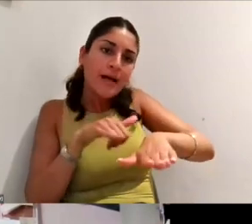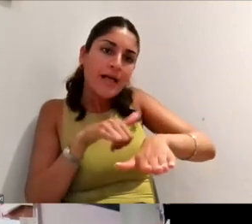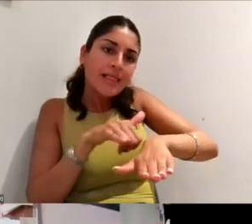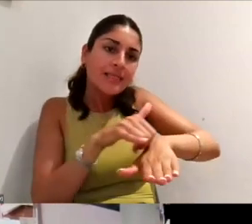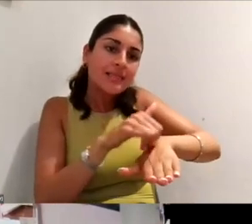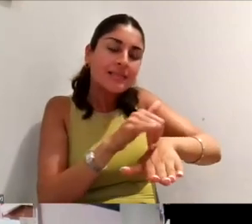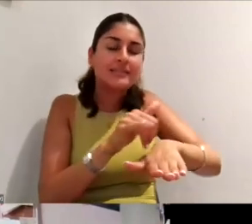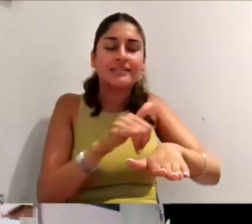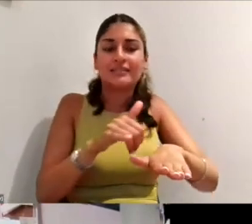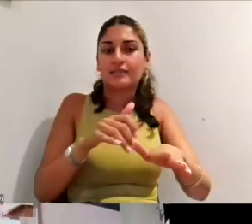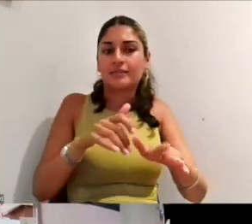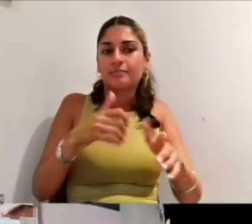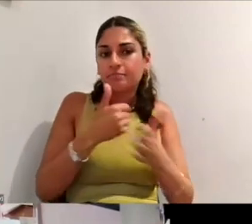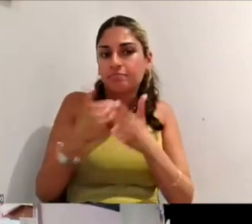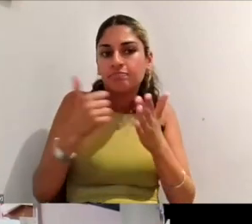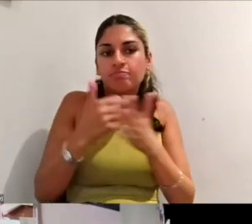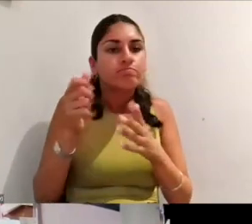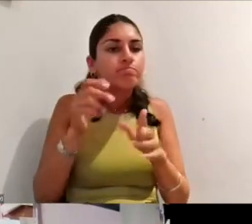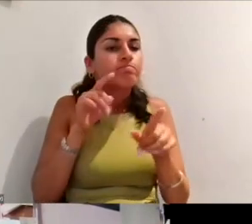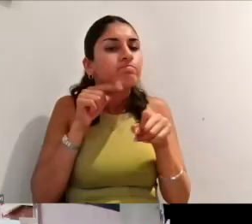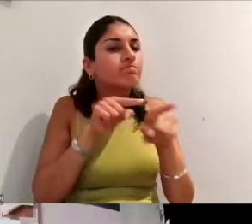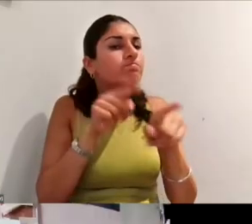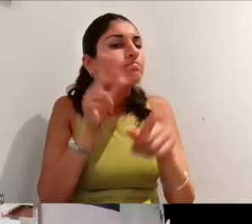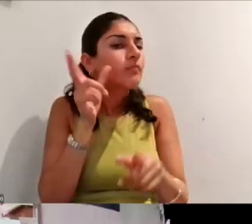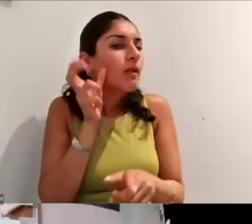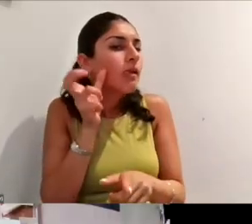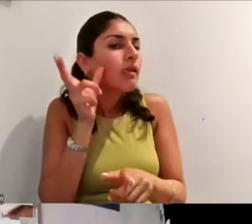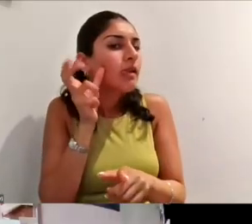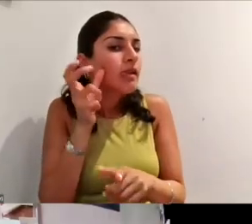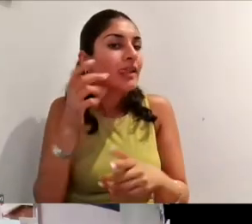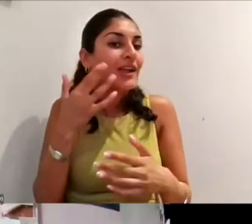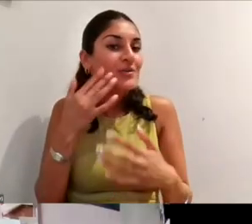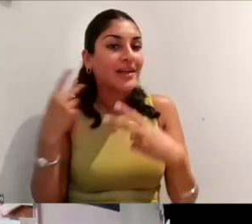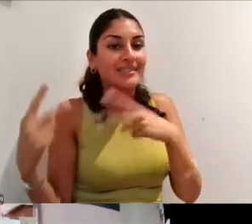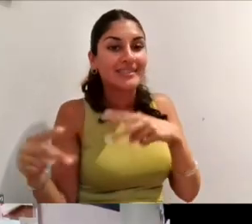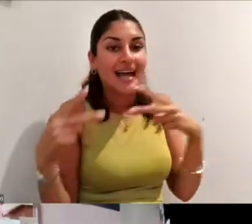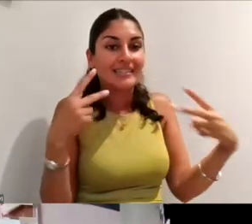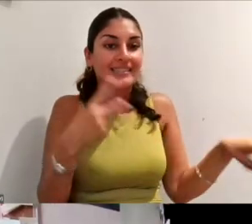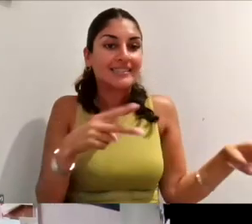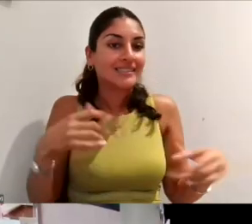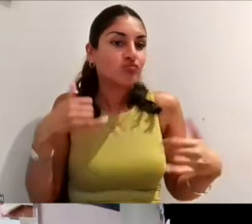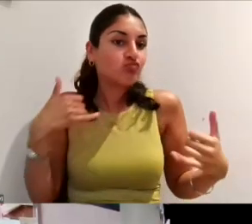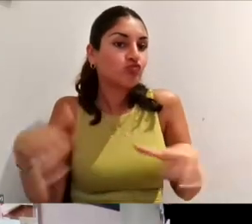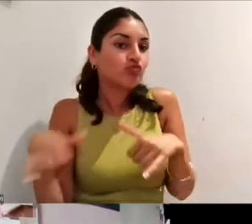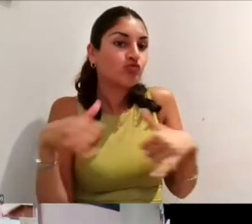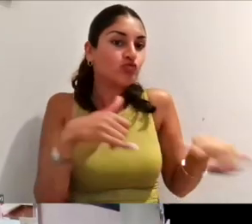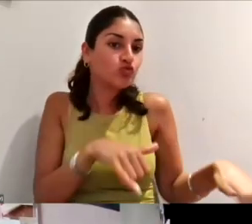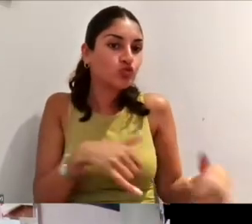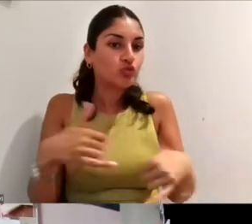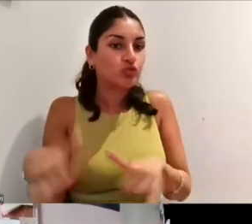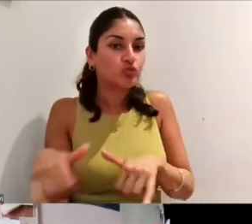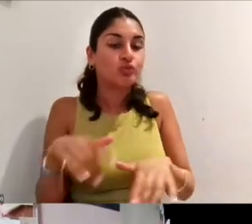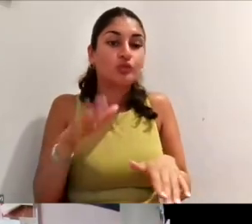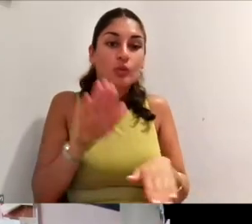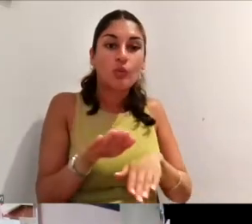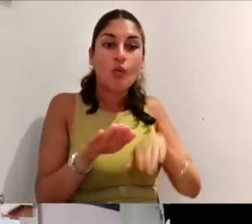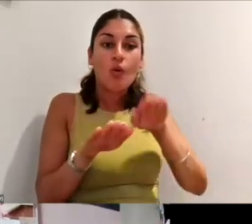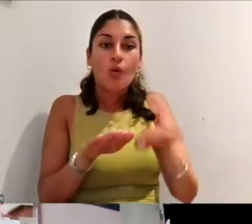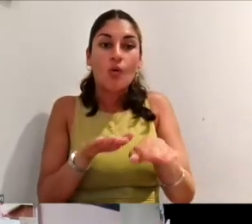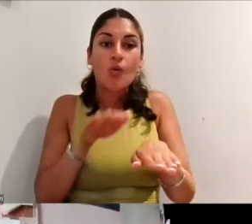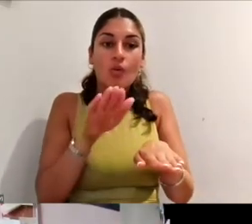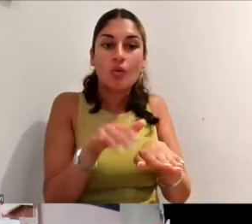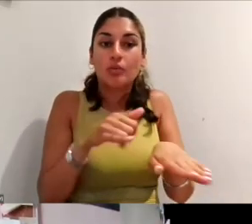sacrifice. When I dance, I jingle. When I walk, I